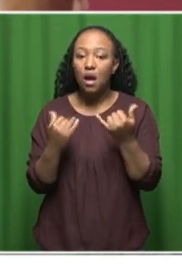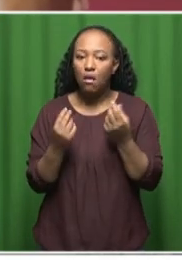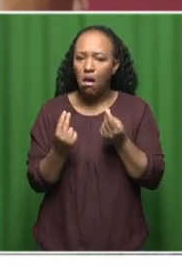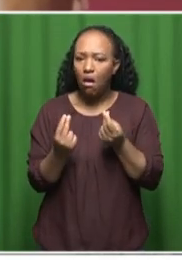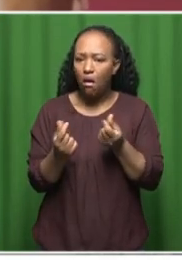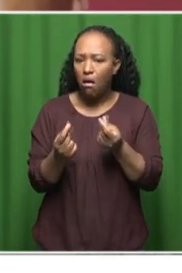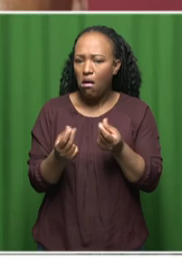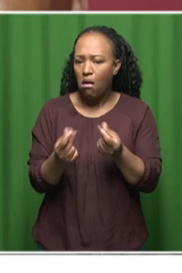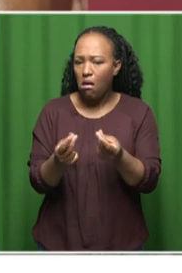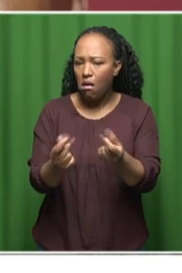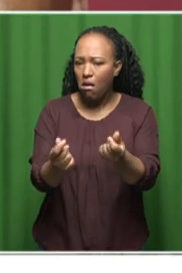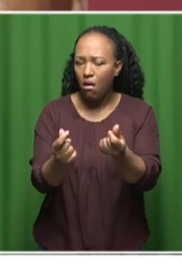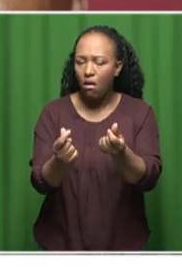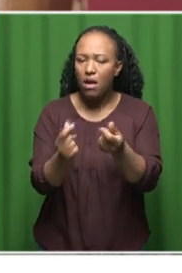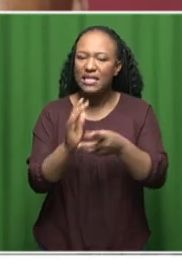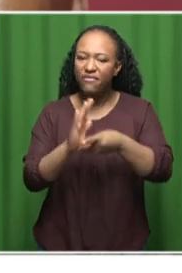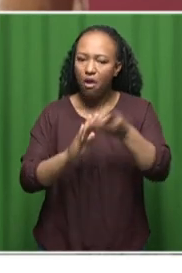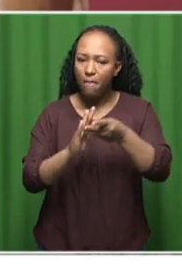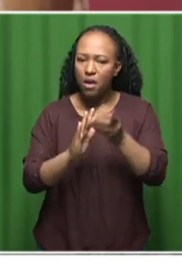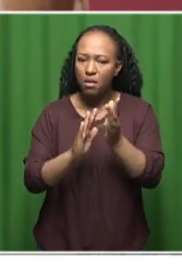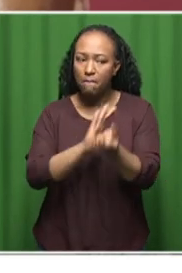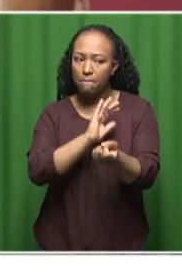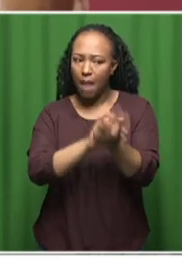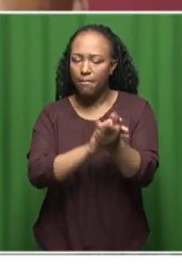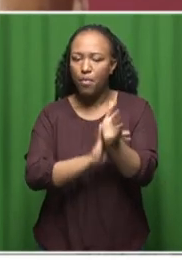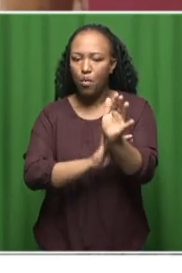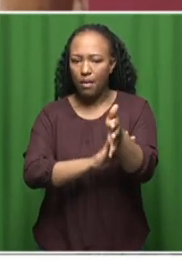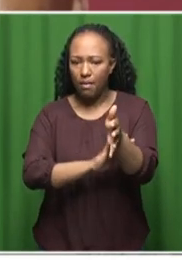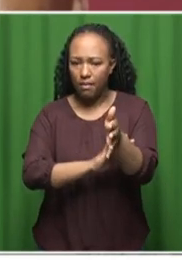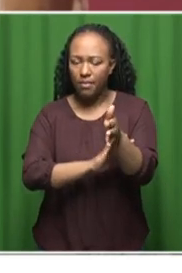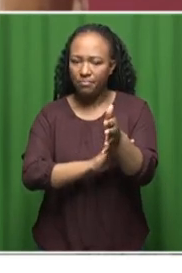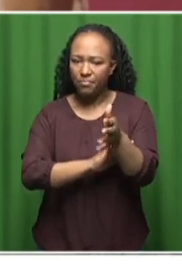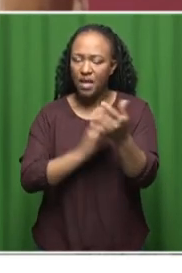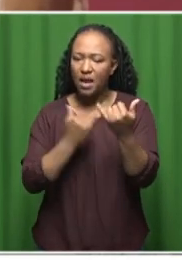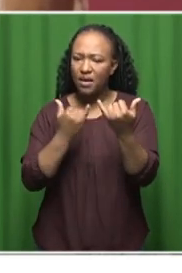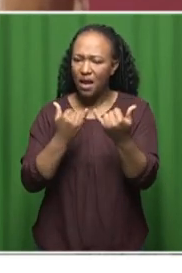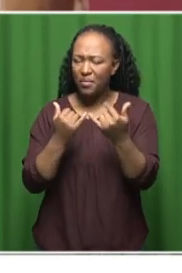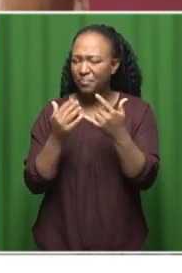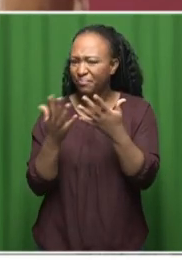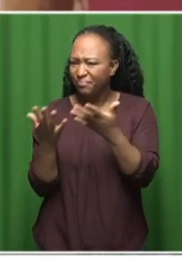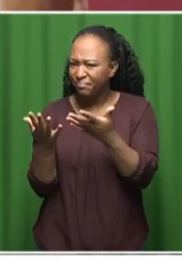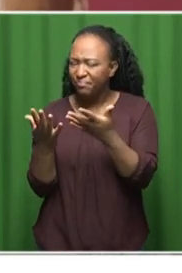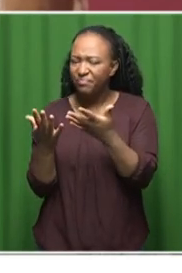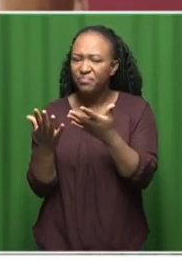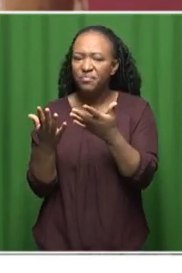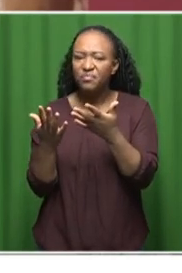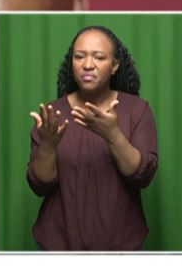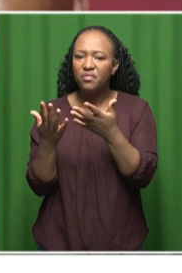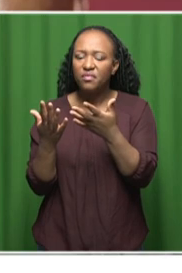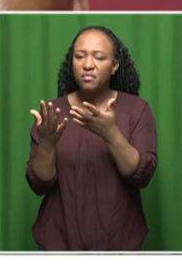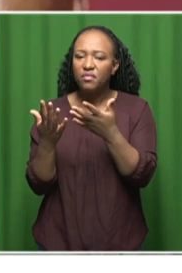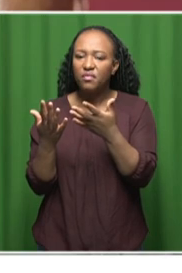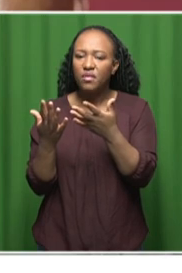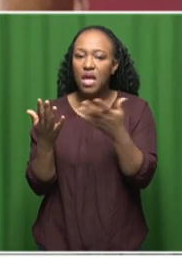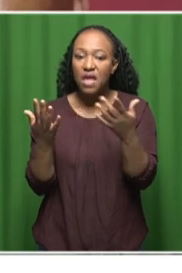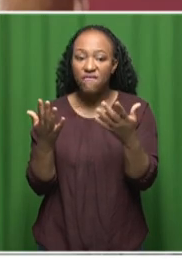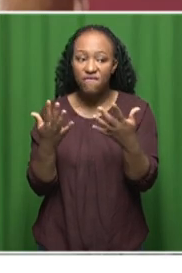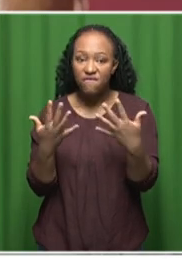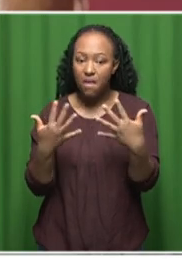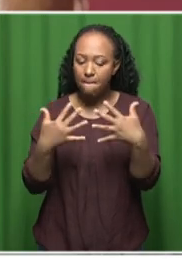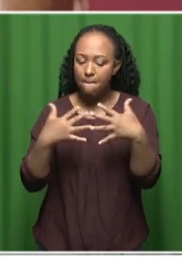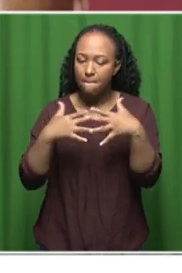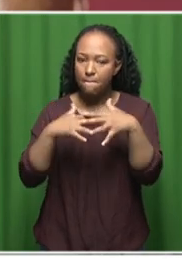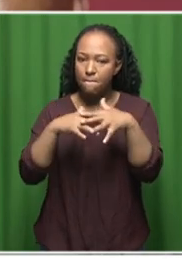to development would happen. So let's perhaps dream. In whose favor would such a merger, if